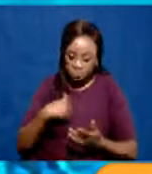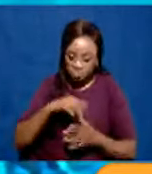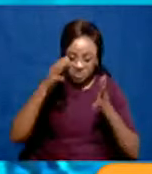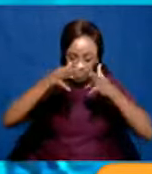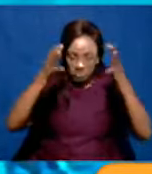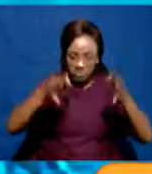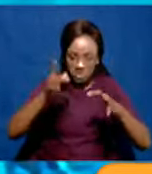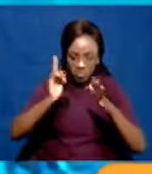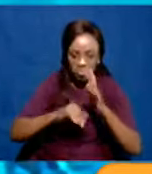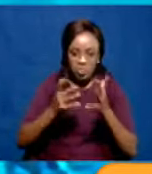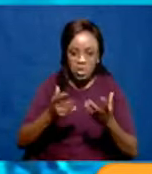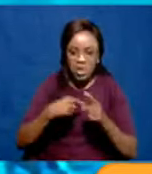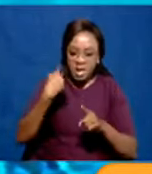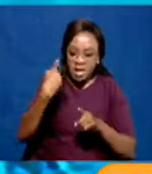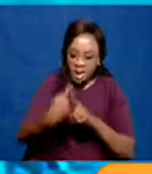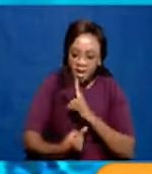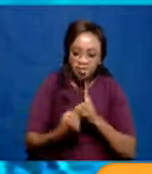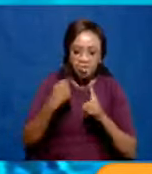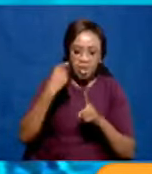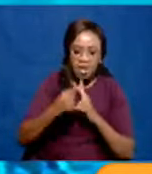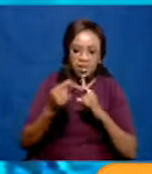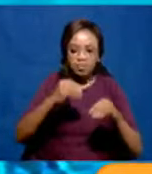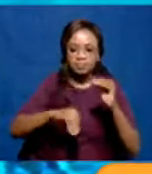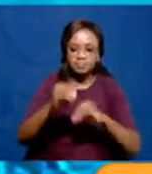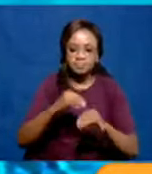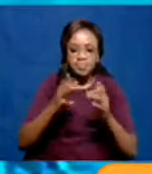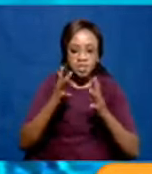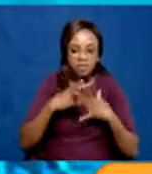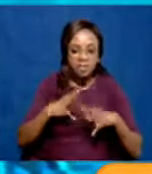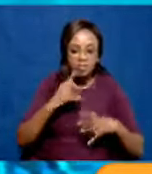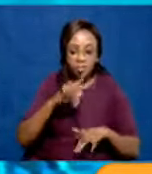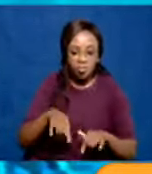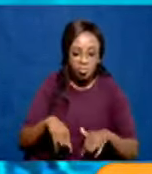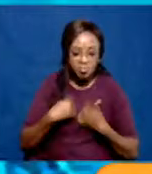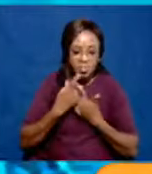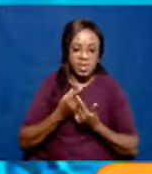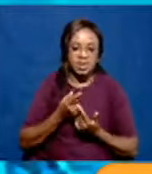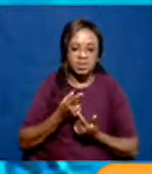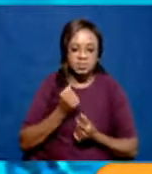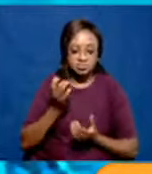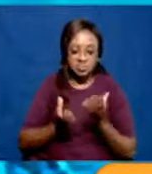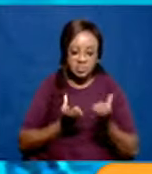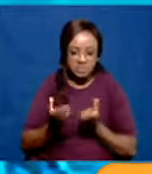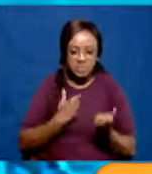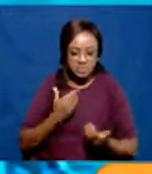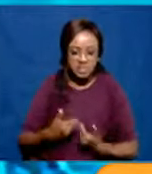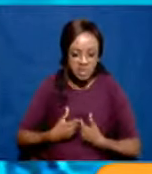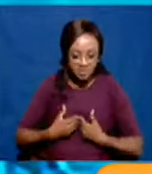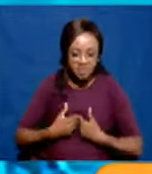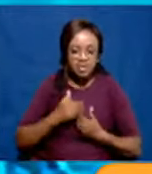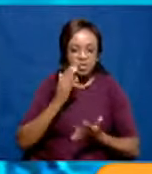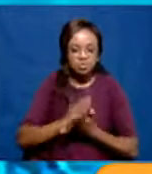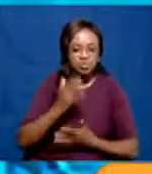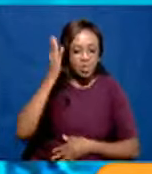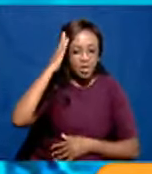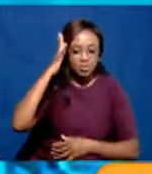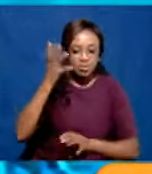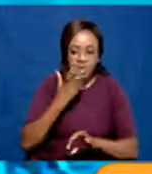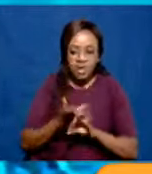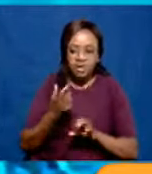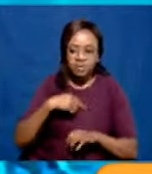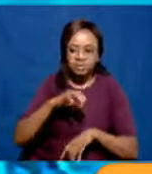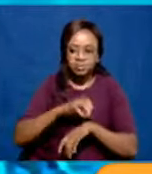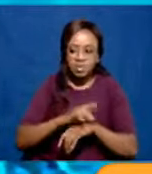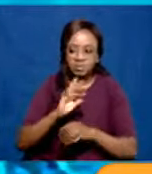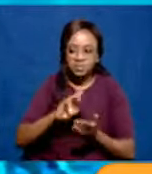Let us have annual contributions, especially for those who are self-employed. I know there's a little bit of a strain in terms of being able to get those resources. That's why it was